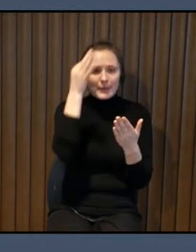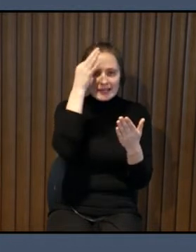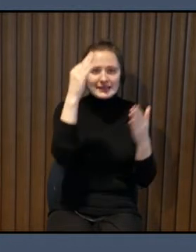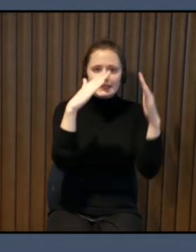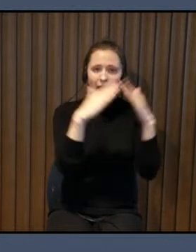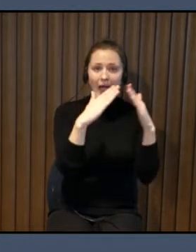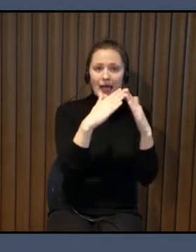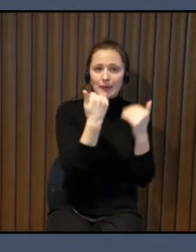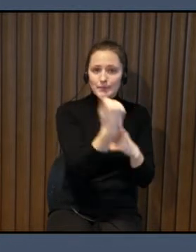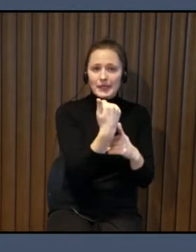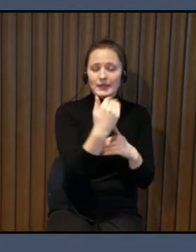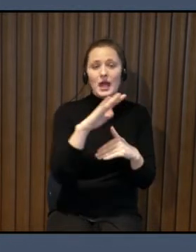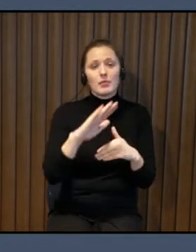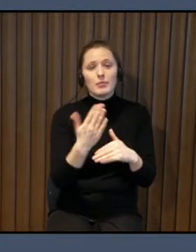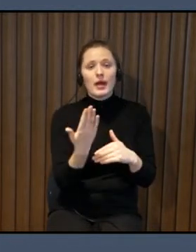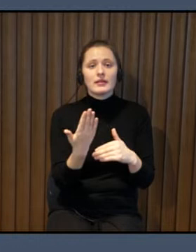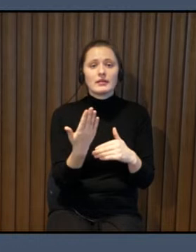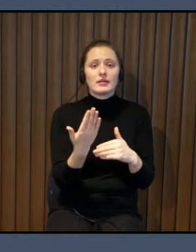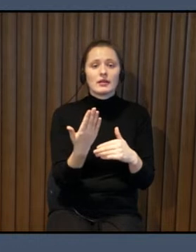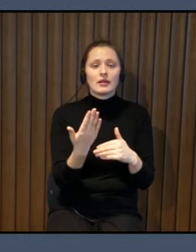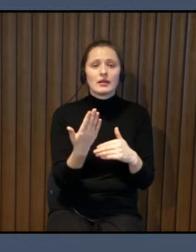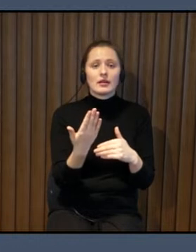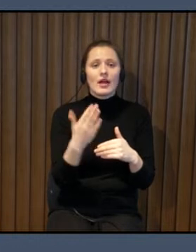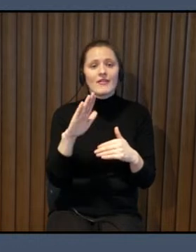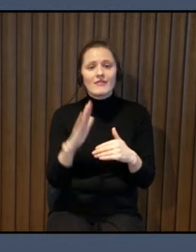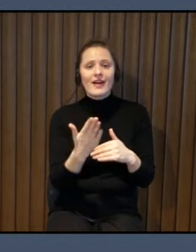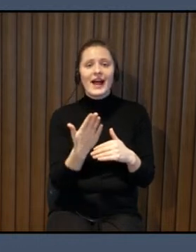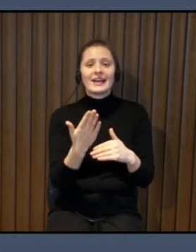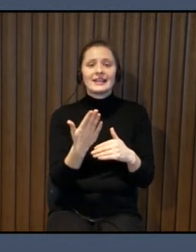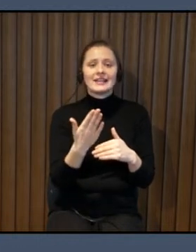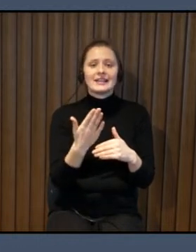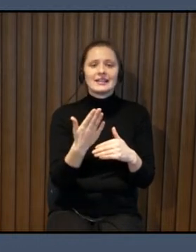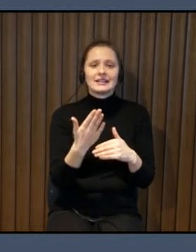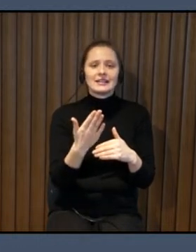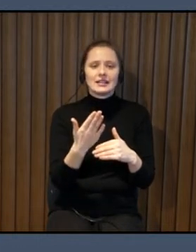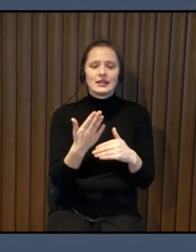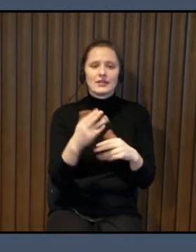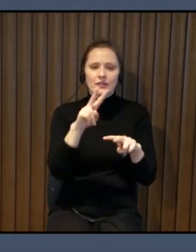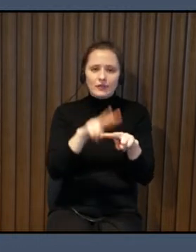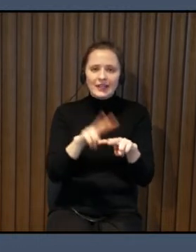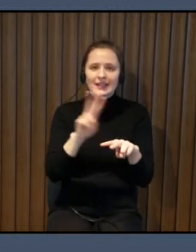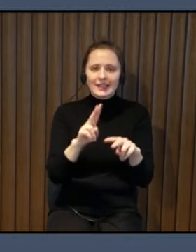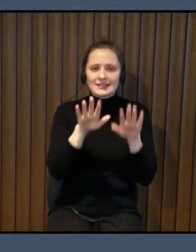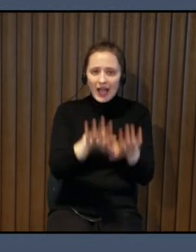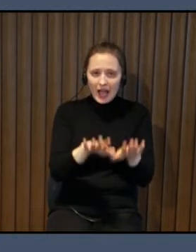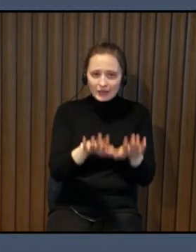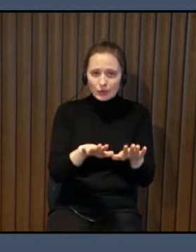no stress on, for example, on a manager of a building, but whether